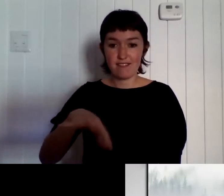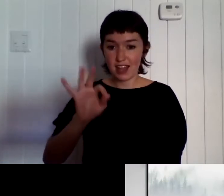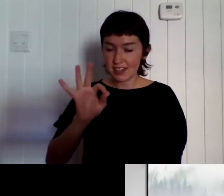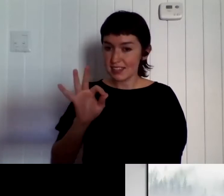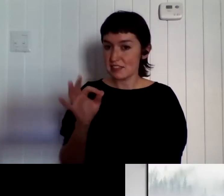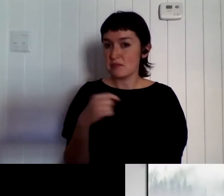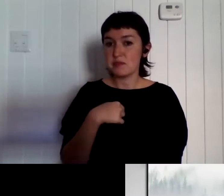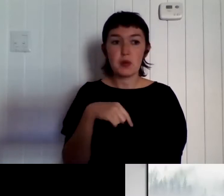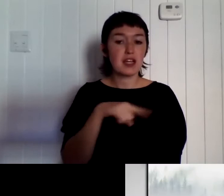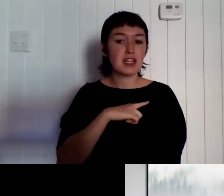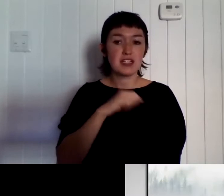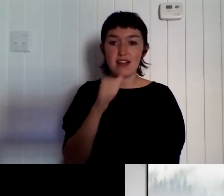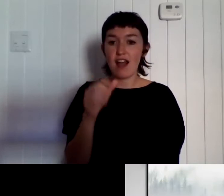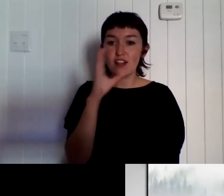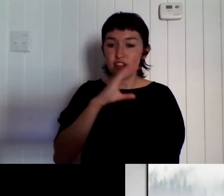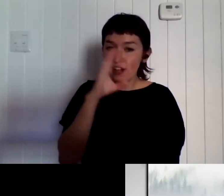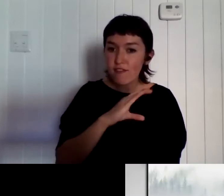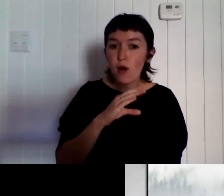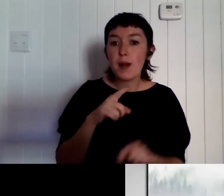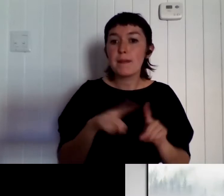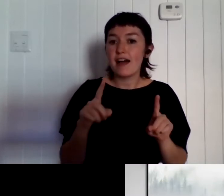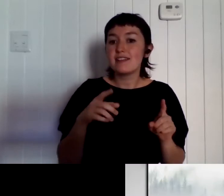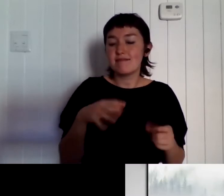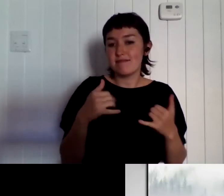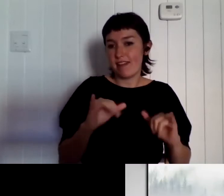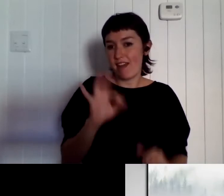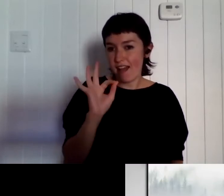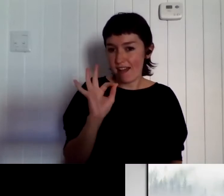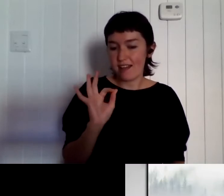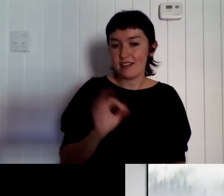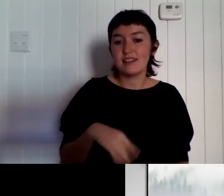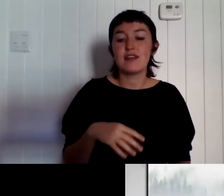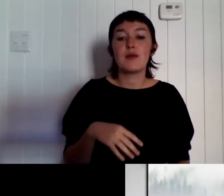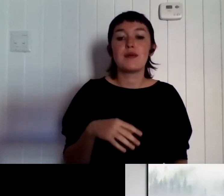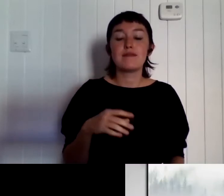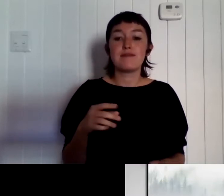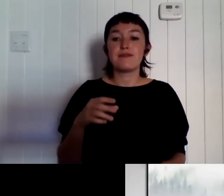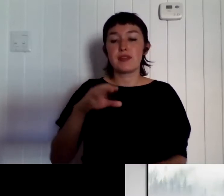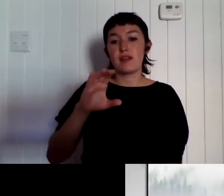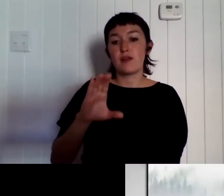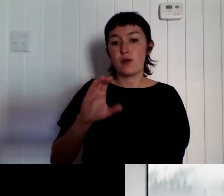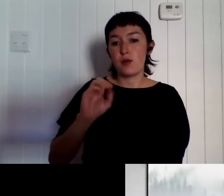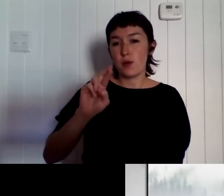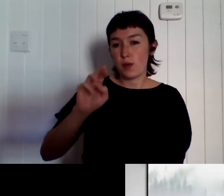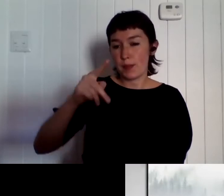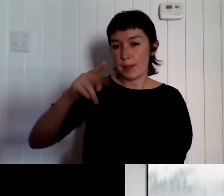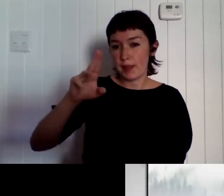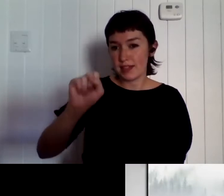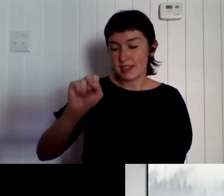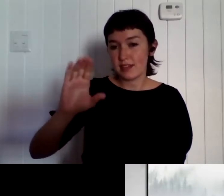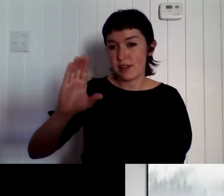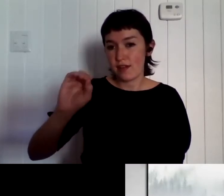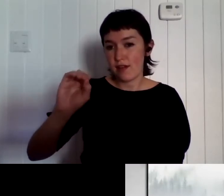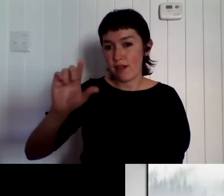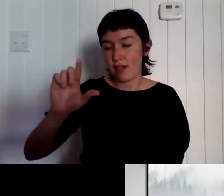is that there's this part of the brain that connects the two halves. It's called the corpus callosum. And it's part of that